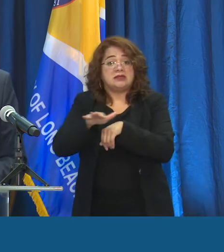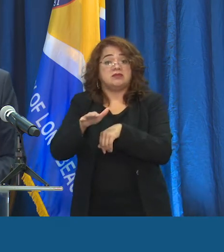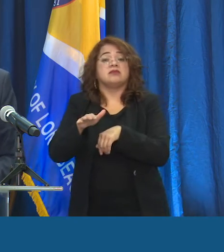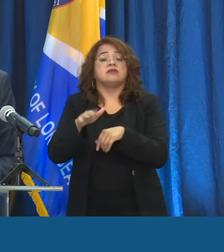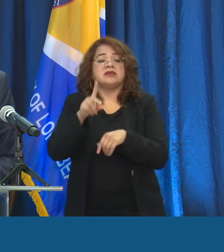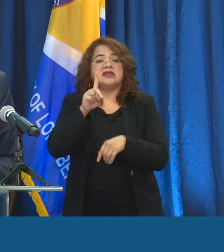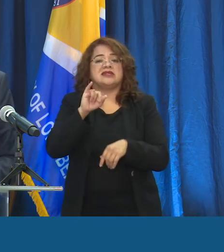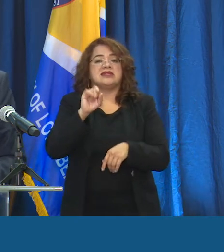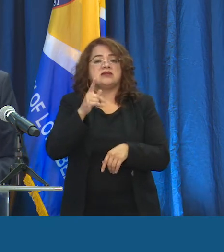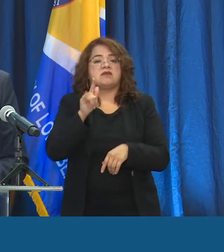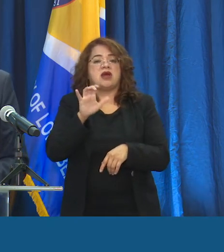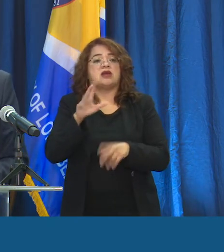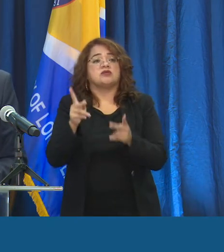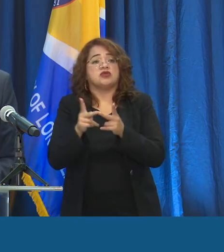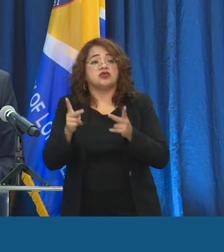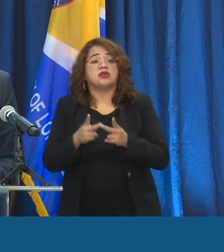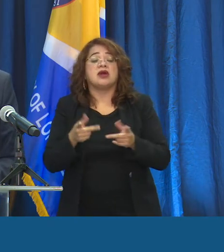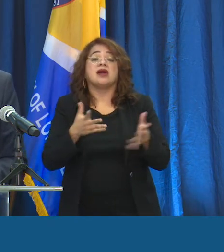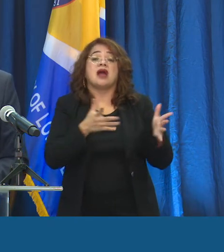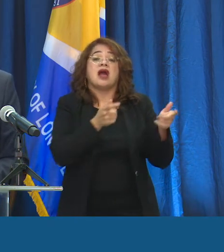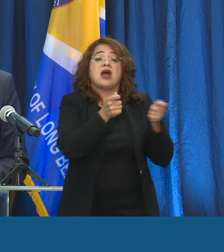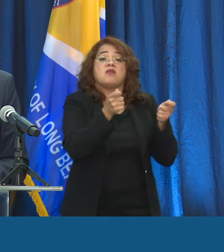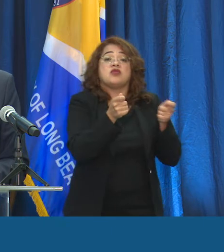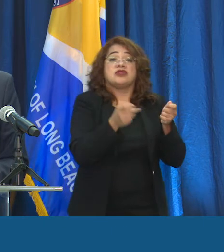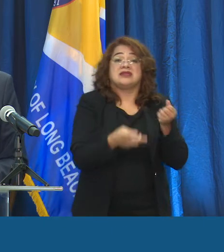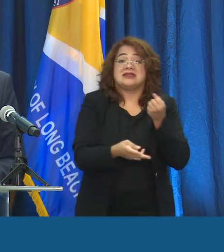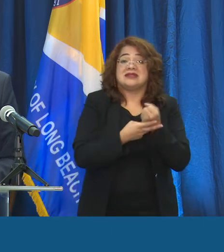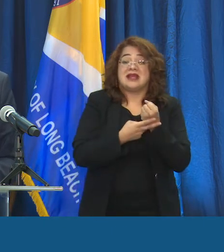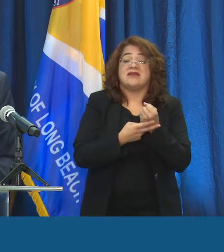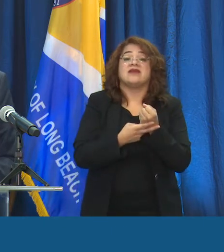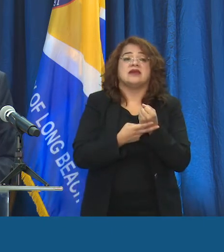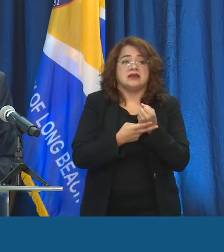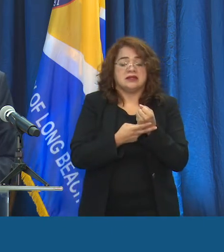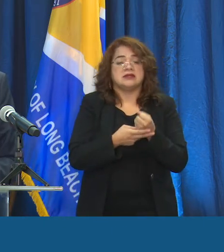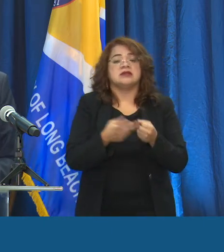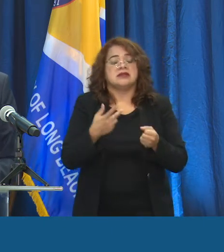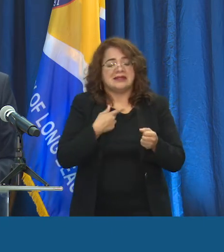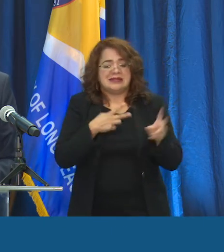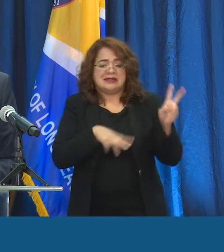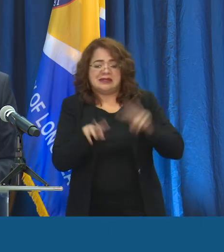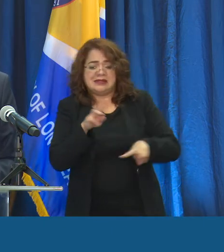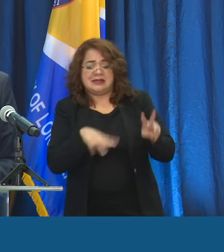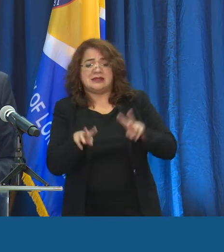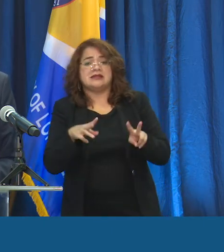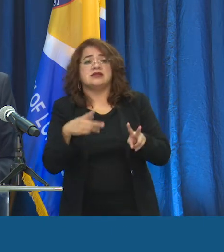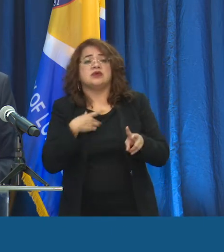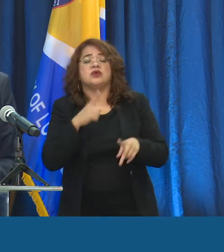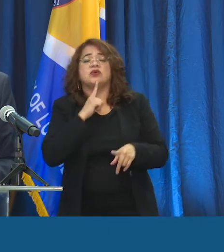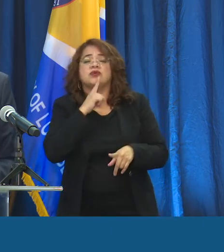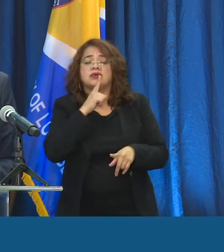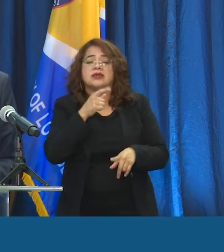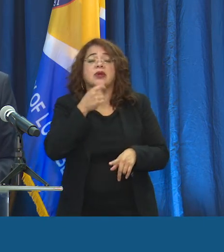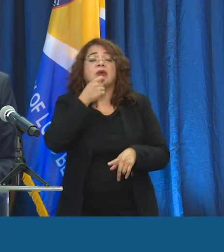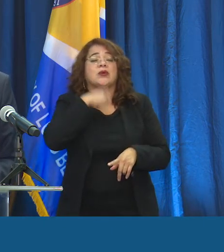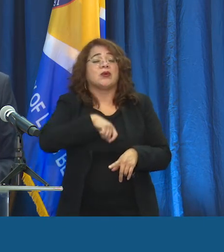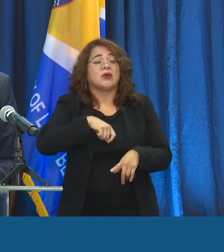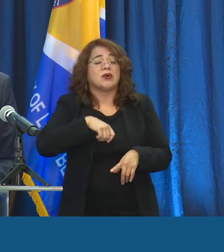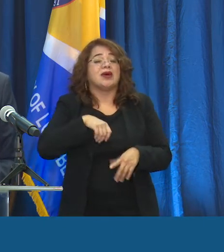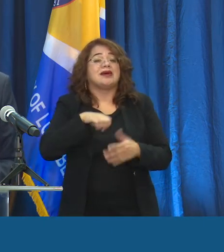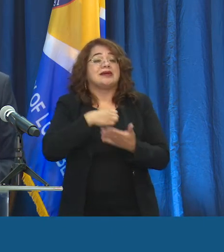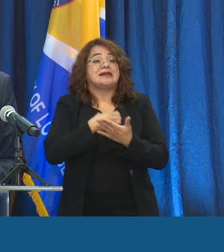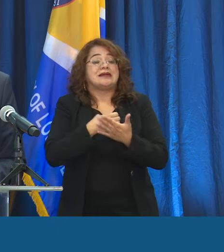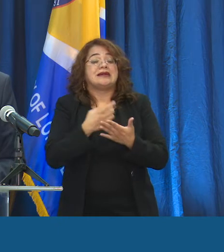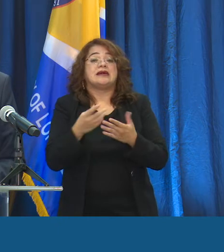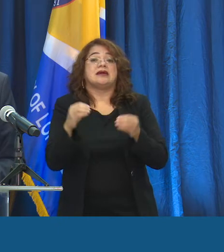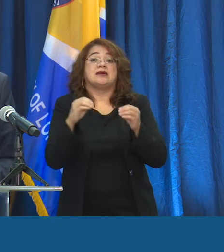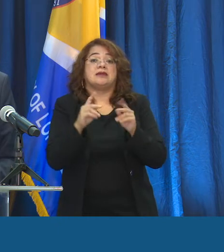can to get administrative savings, and this budget has a lot of that. We are already incredibly lean, which means more people are going to have to do more